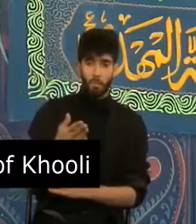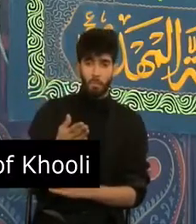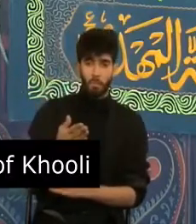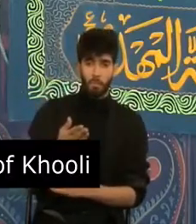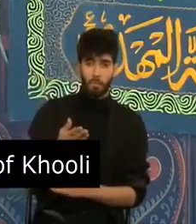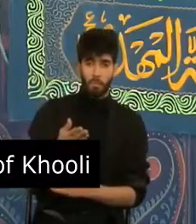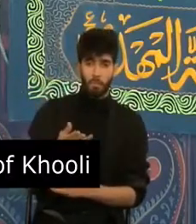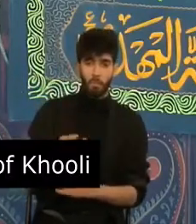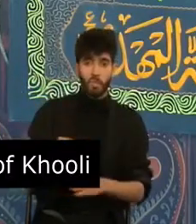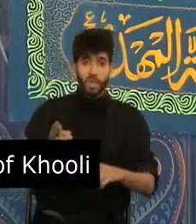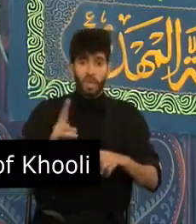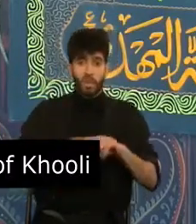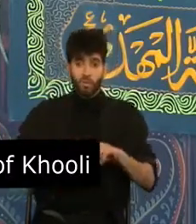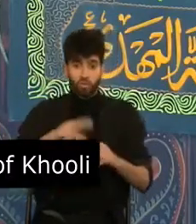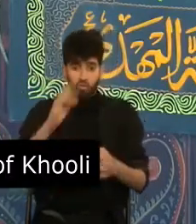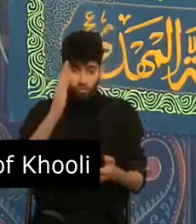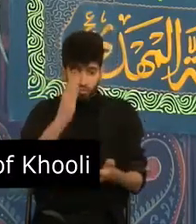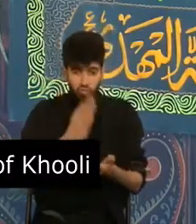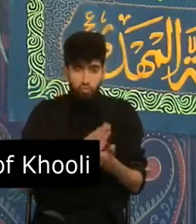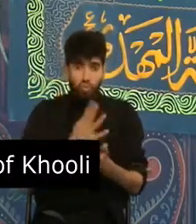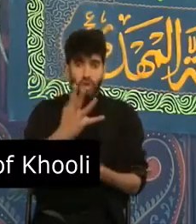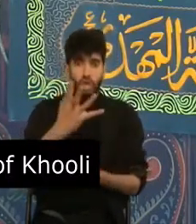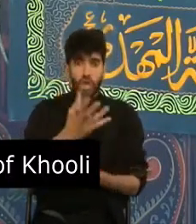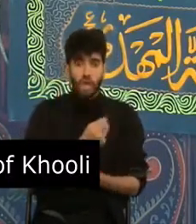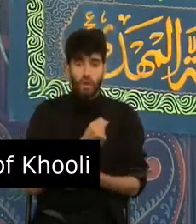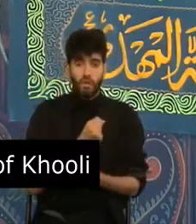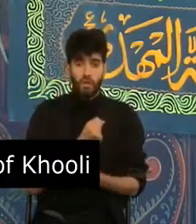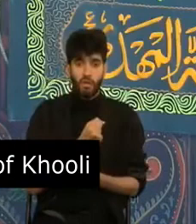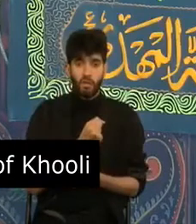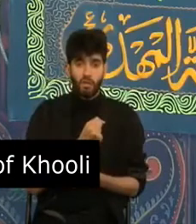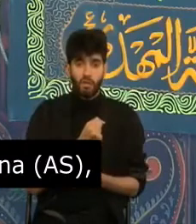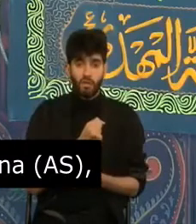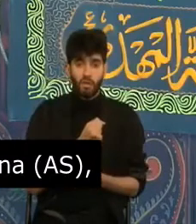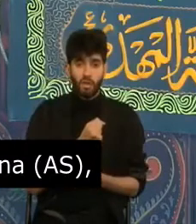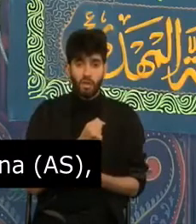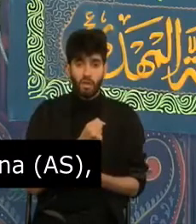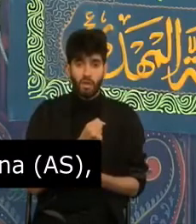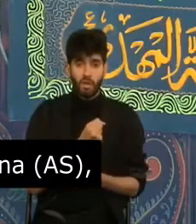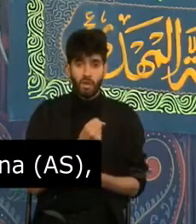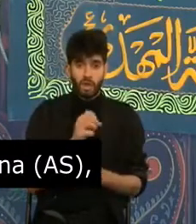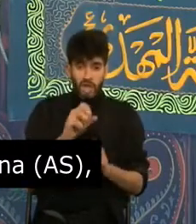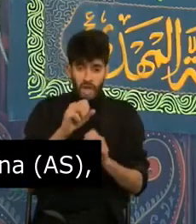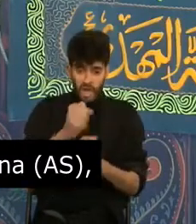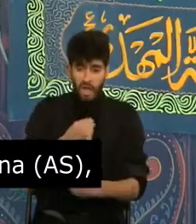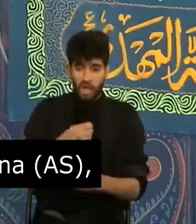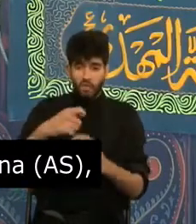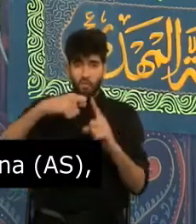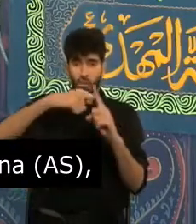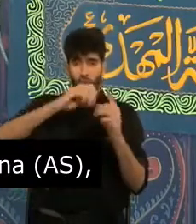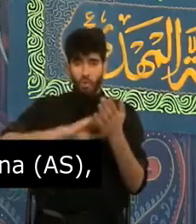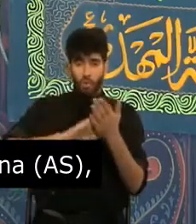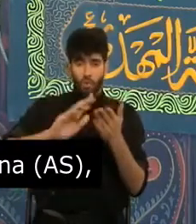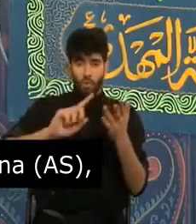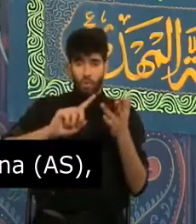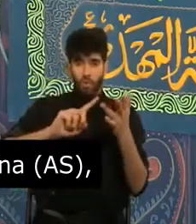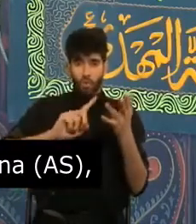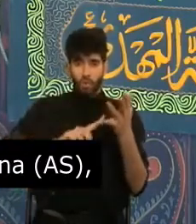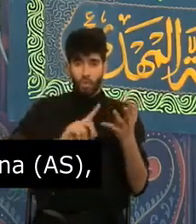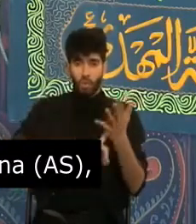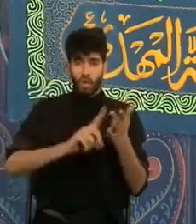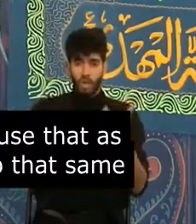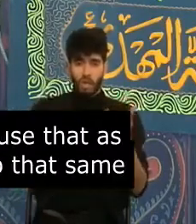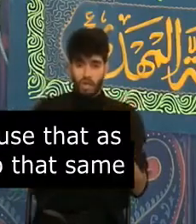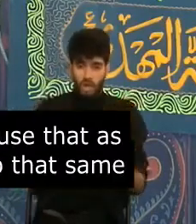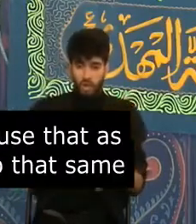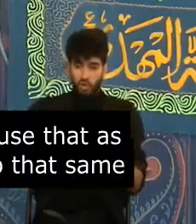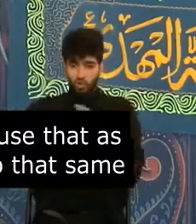And if you truly have hatred of Khuli and Shimr, who slapped Lady Sakina alayhi